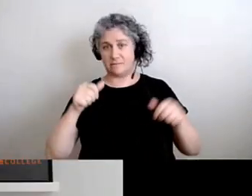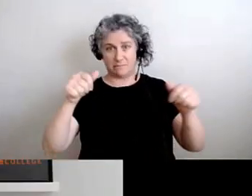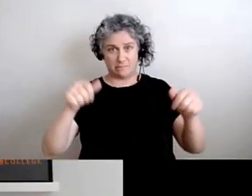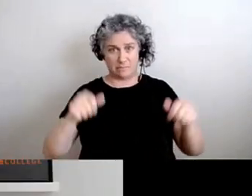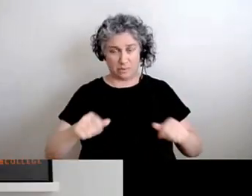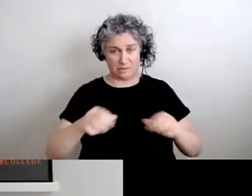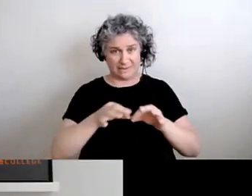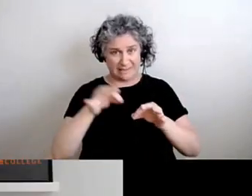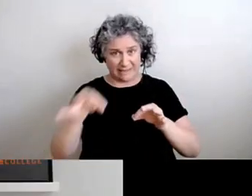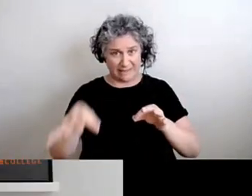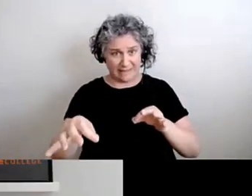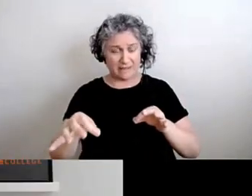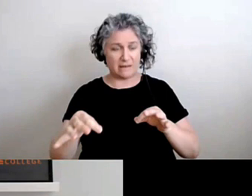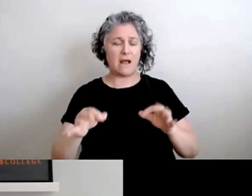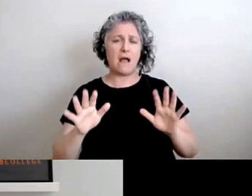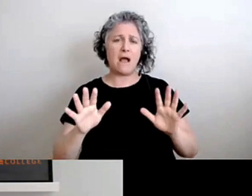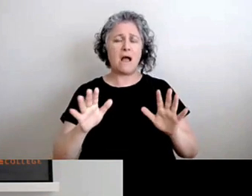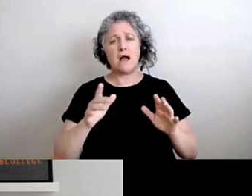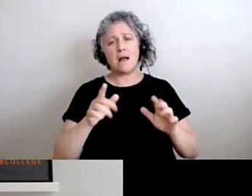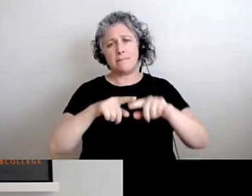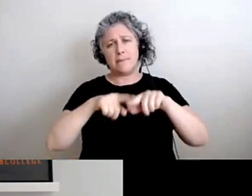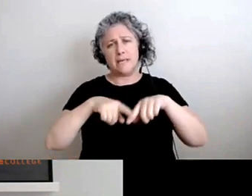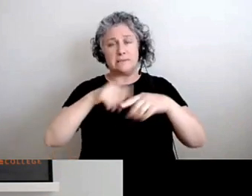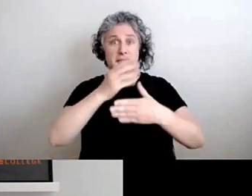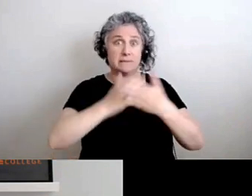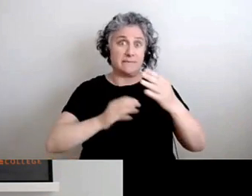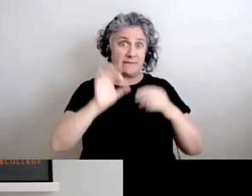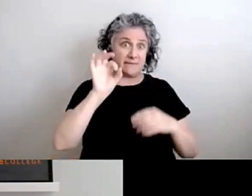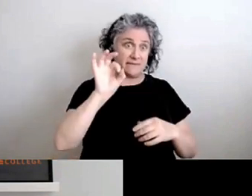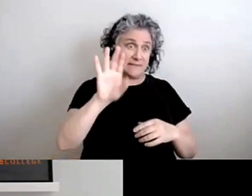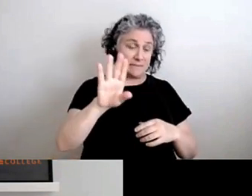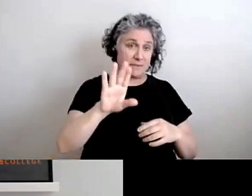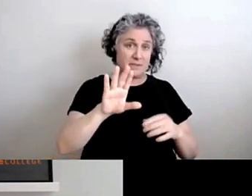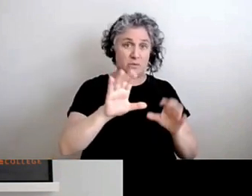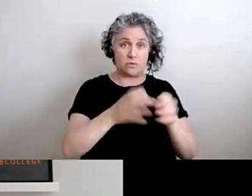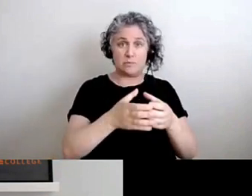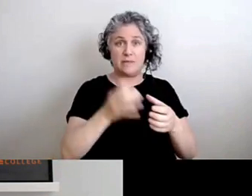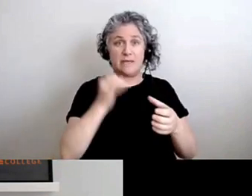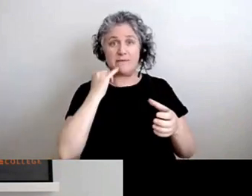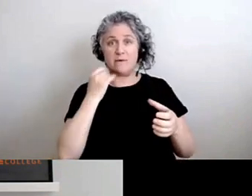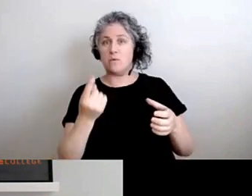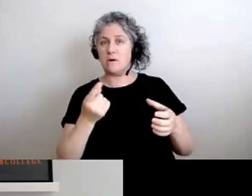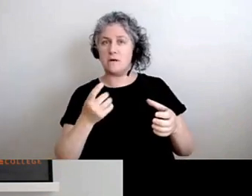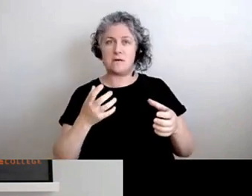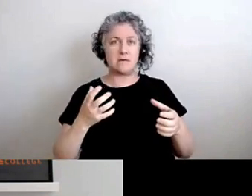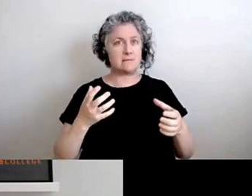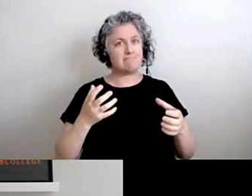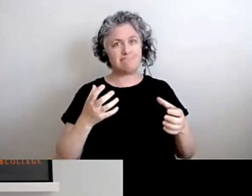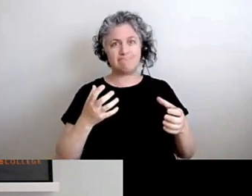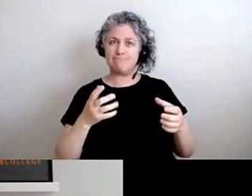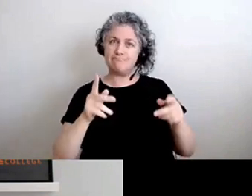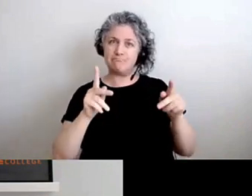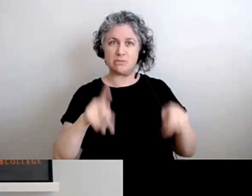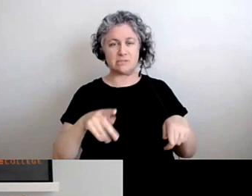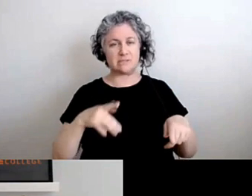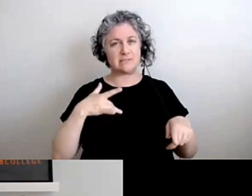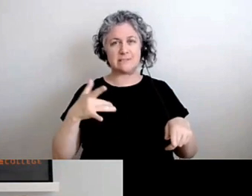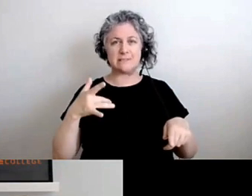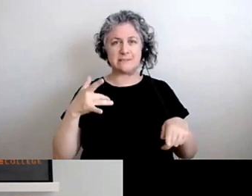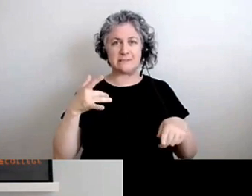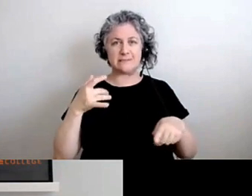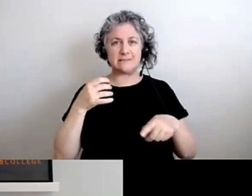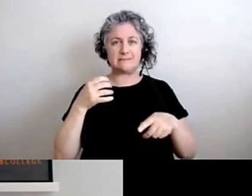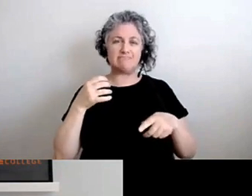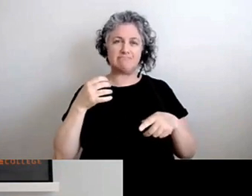Facebook groups, if we know that there's a hot cookie in there who really likes to share